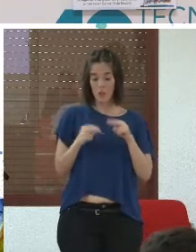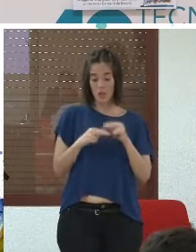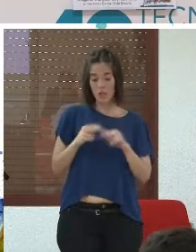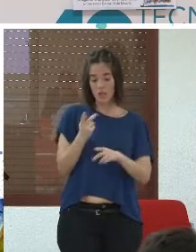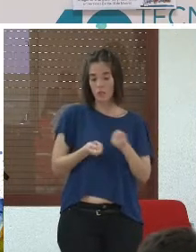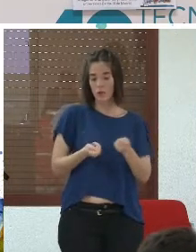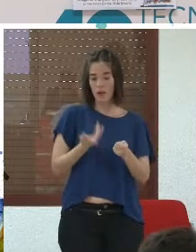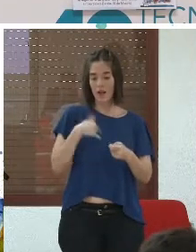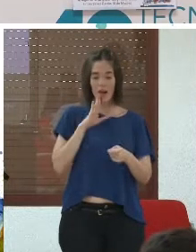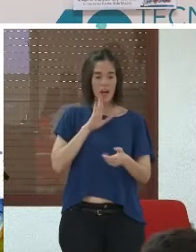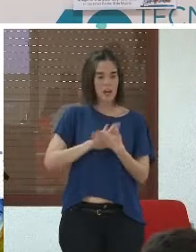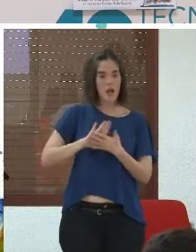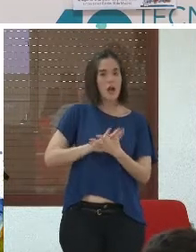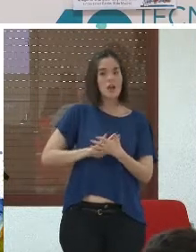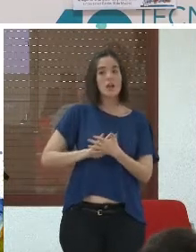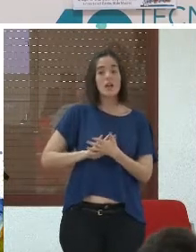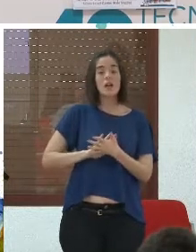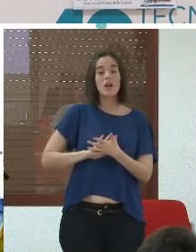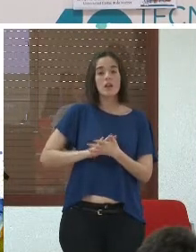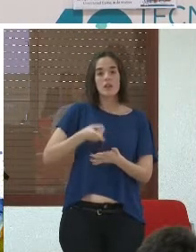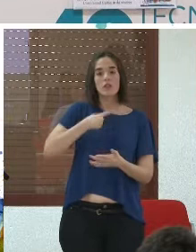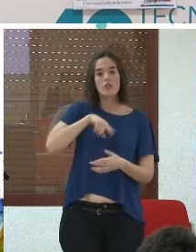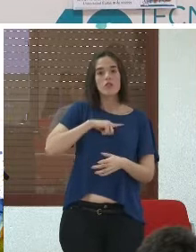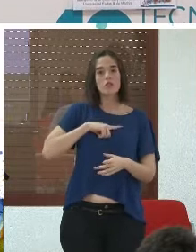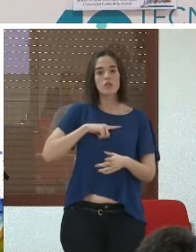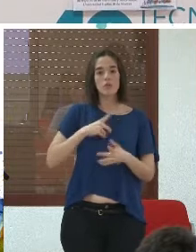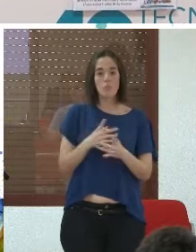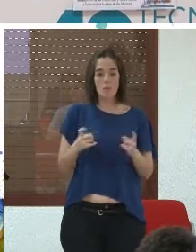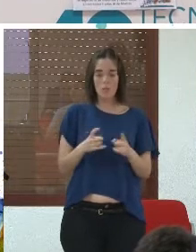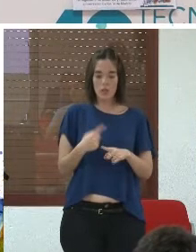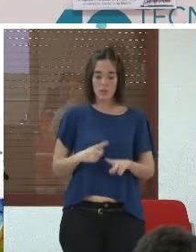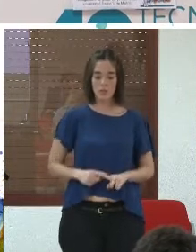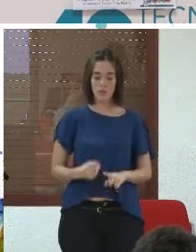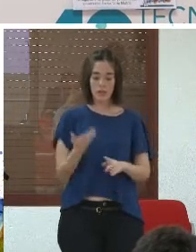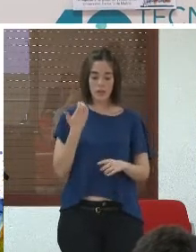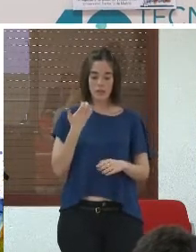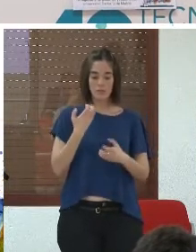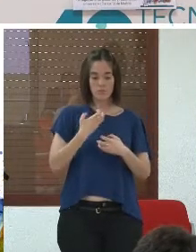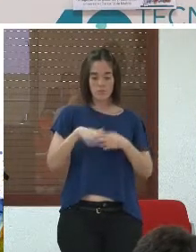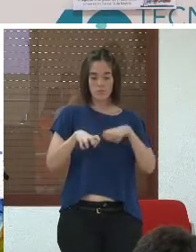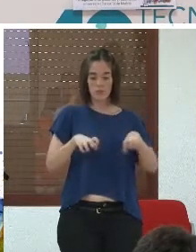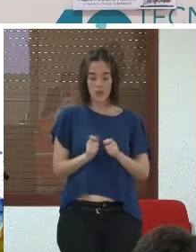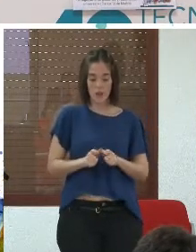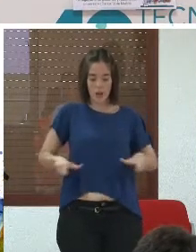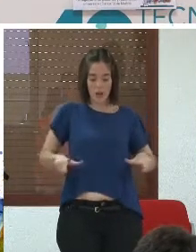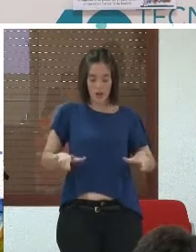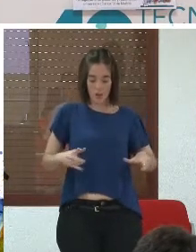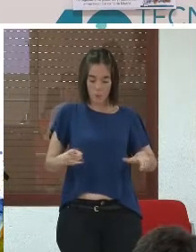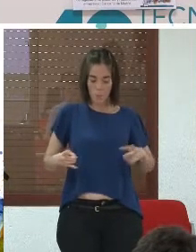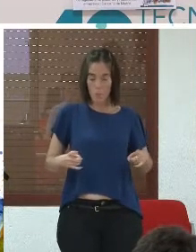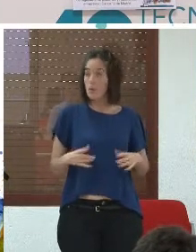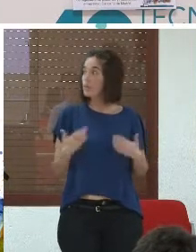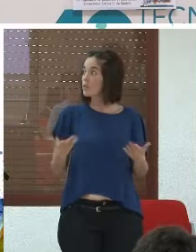Within the control architecture, as I said before, we have different types of sensors that are distributed throughout